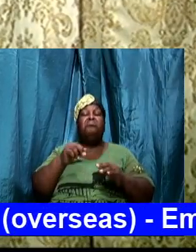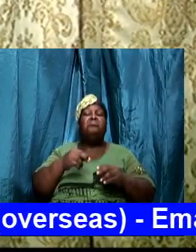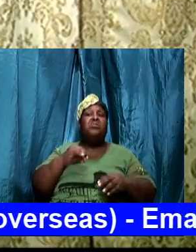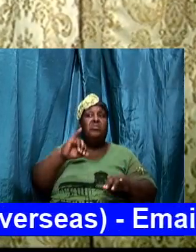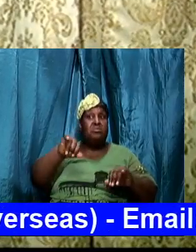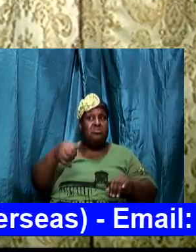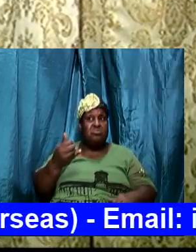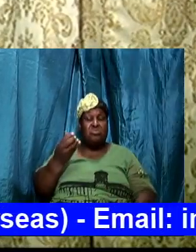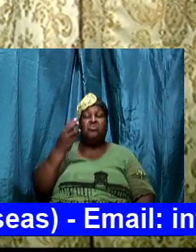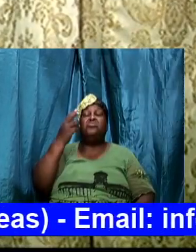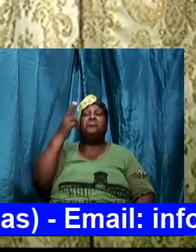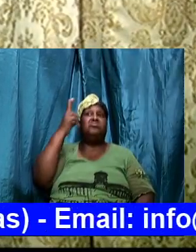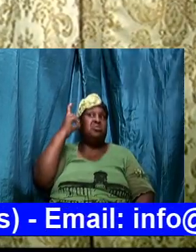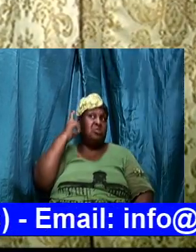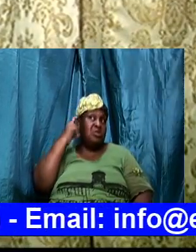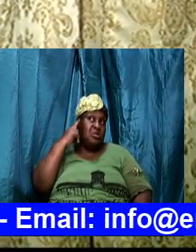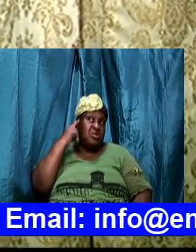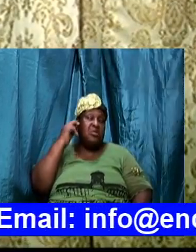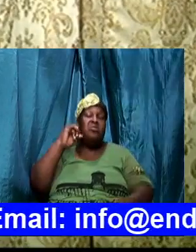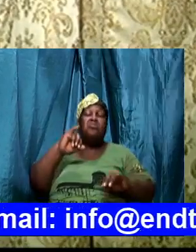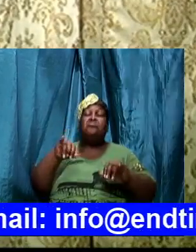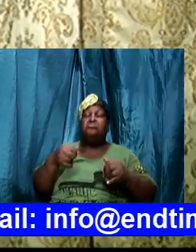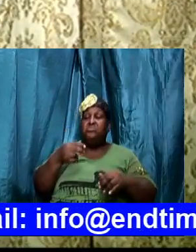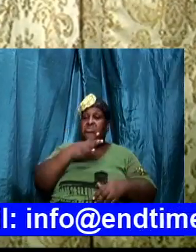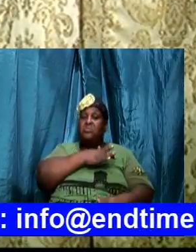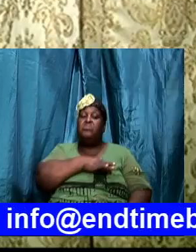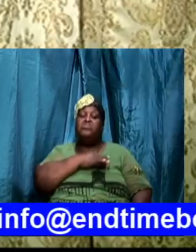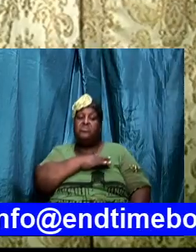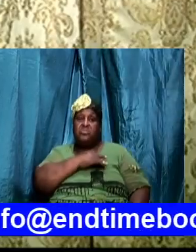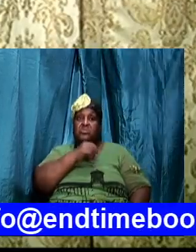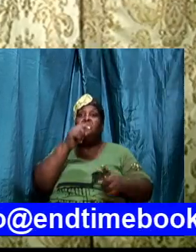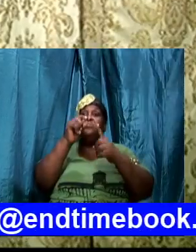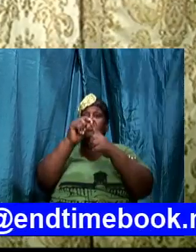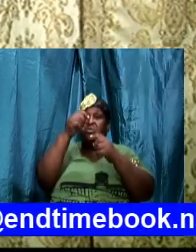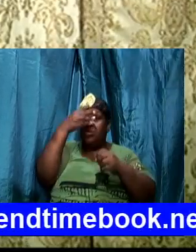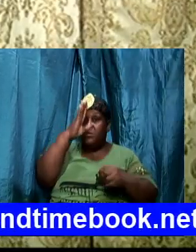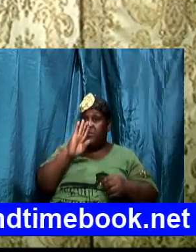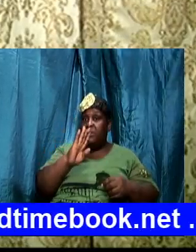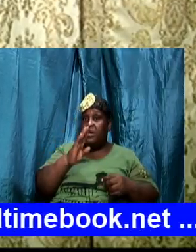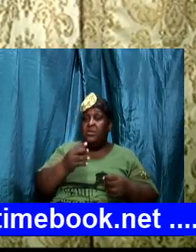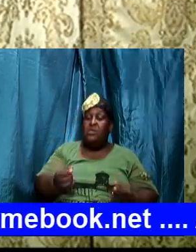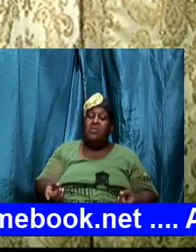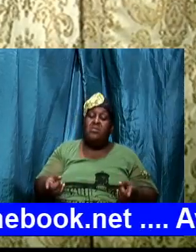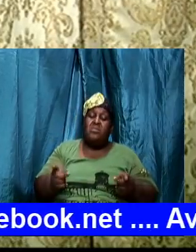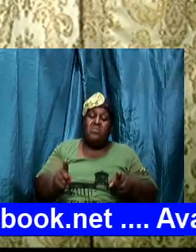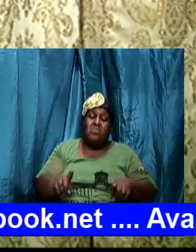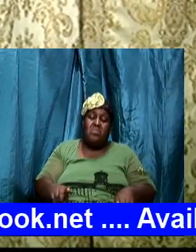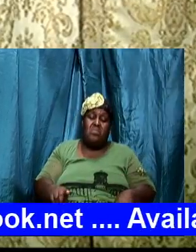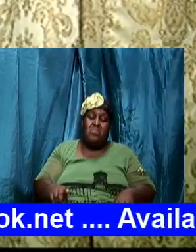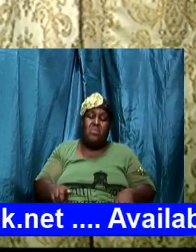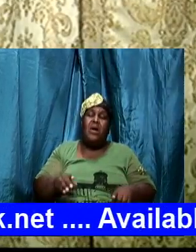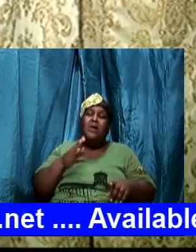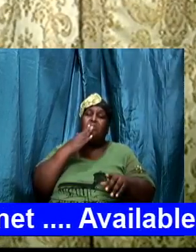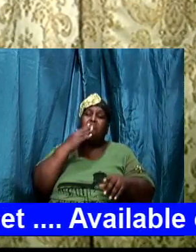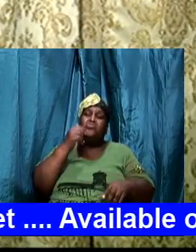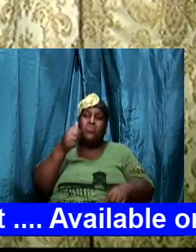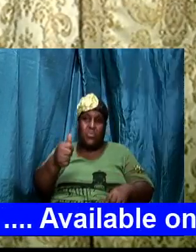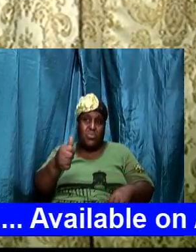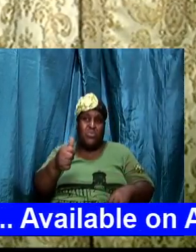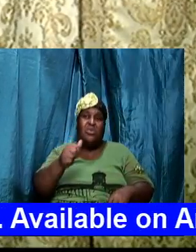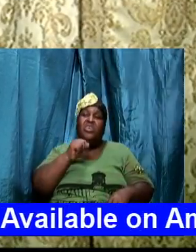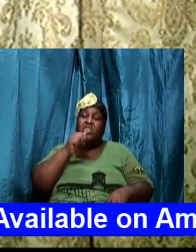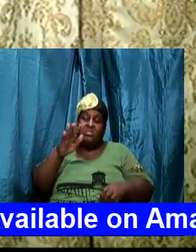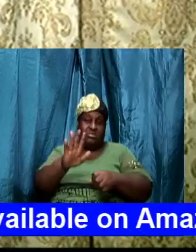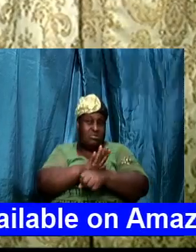just, you know, appreciating the word, while that is good, it is not